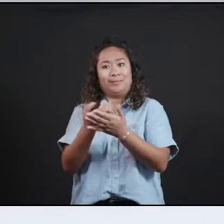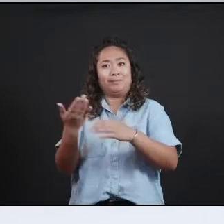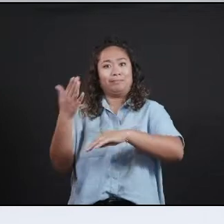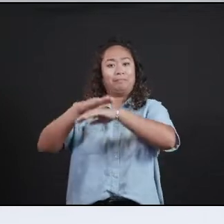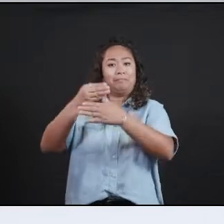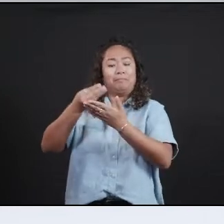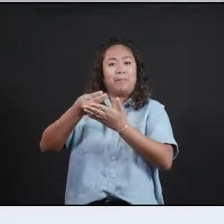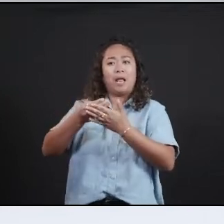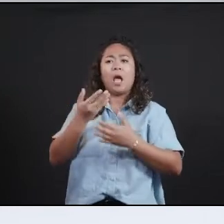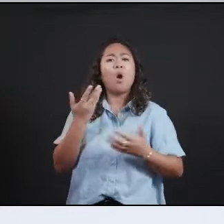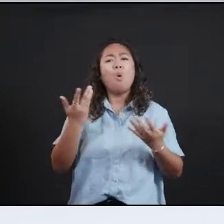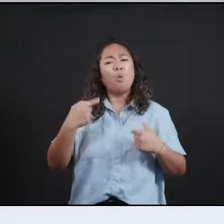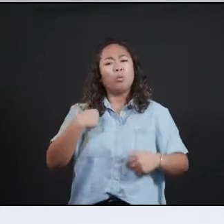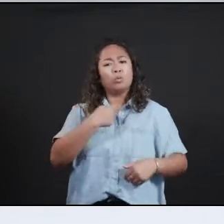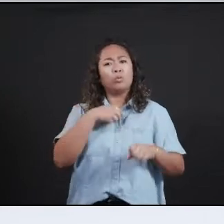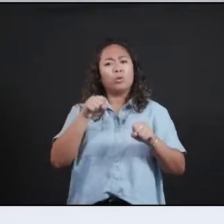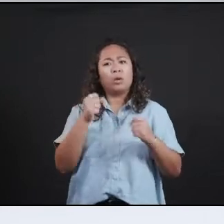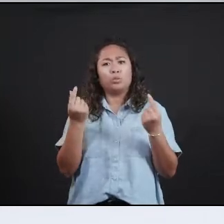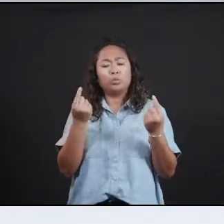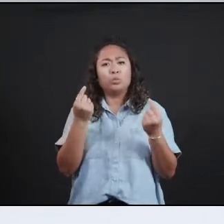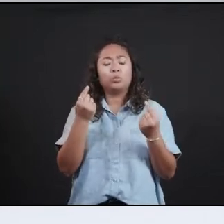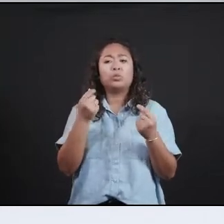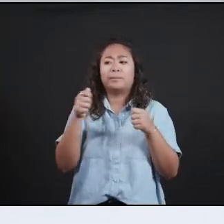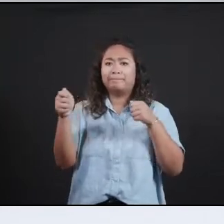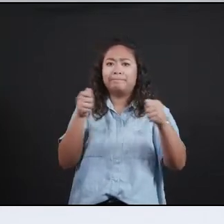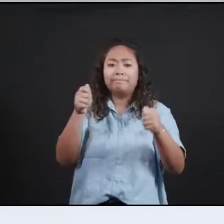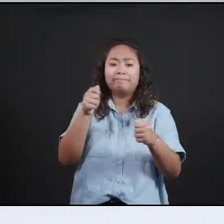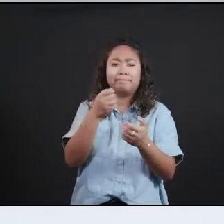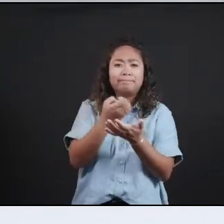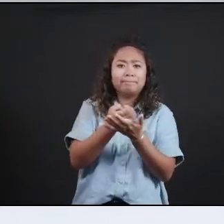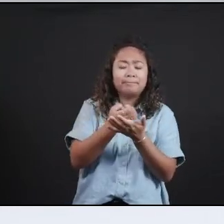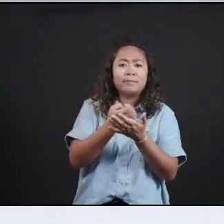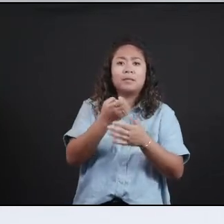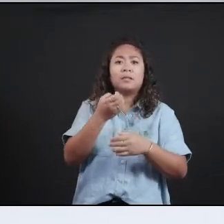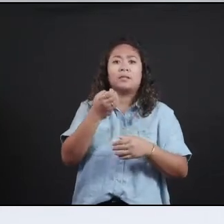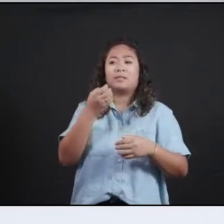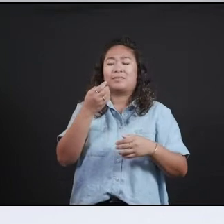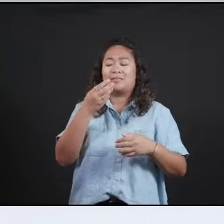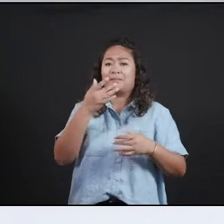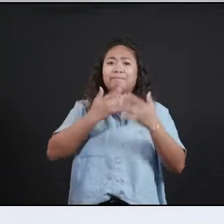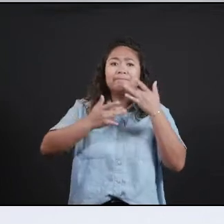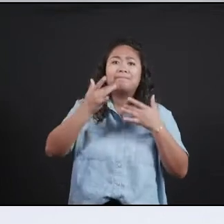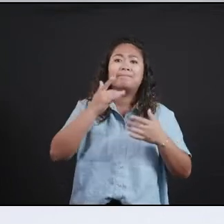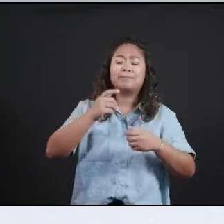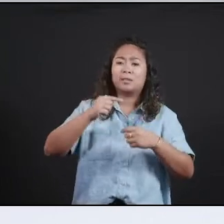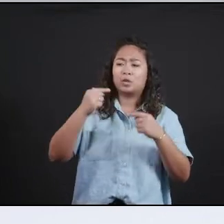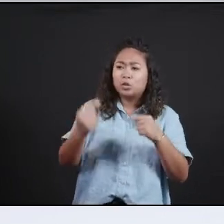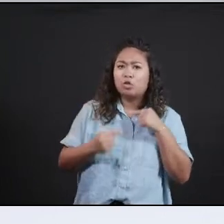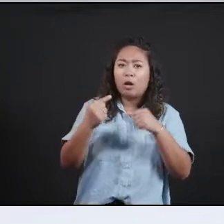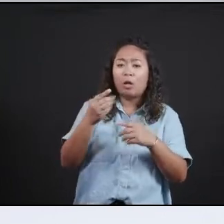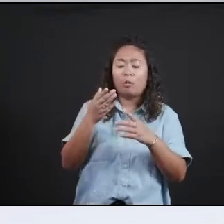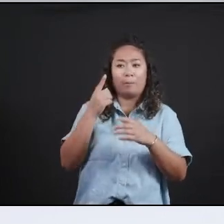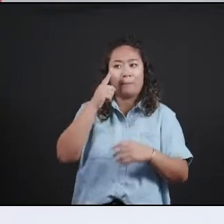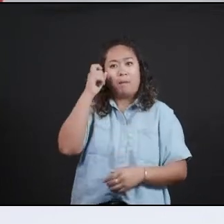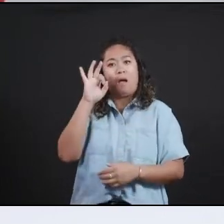of the Virgin Islands. My condolences to the family in St. Thomas to the loss due to